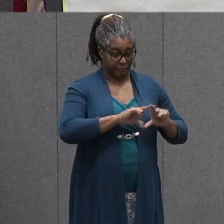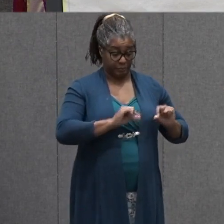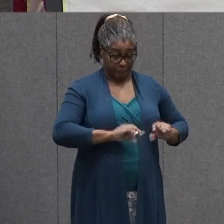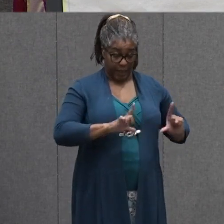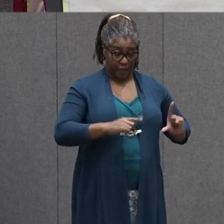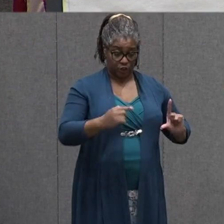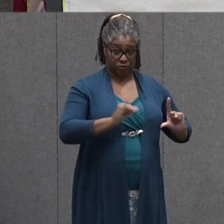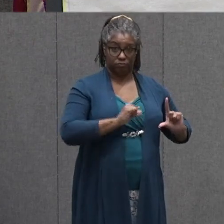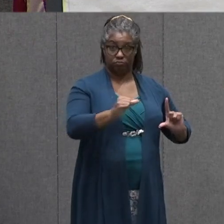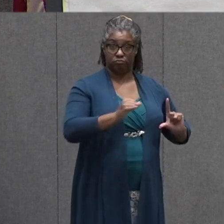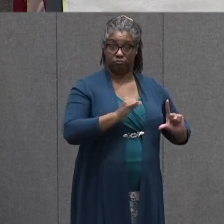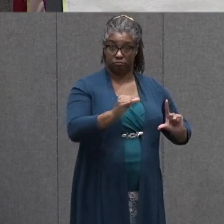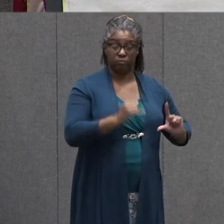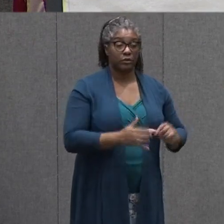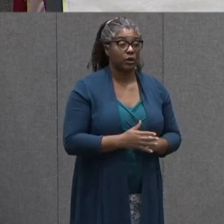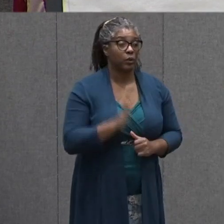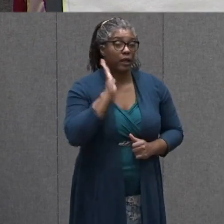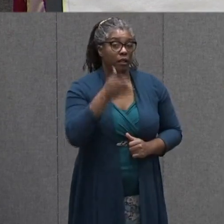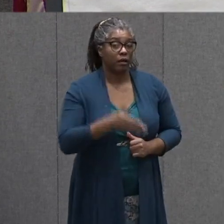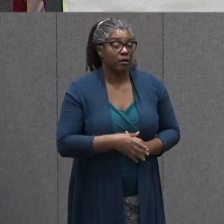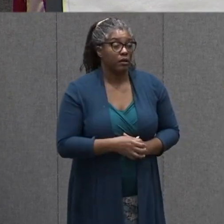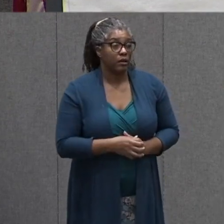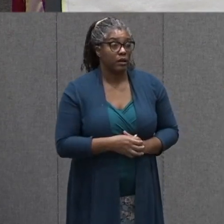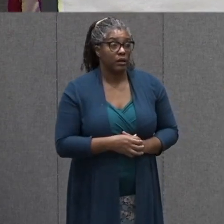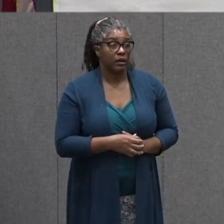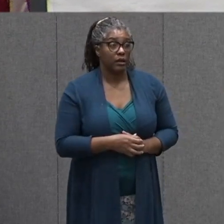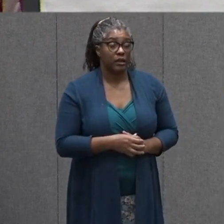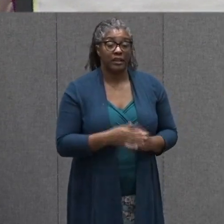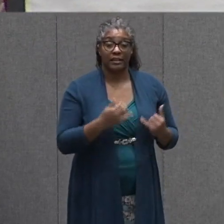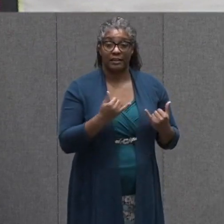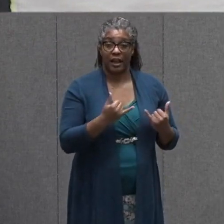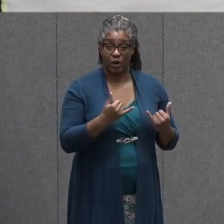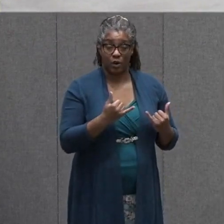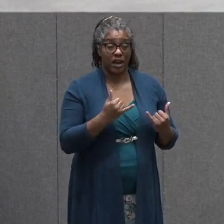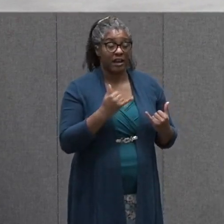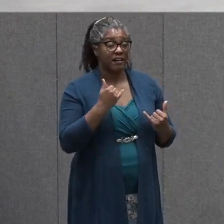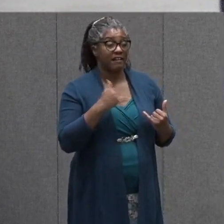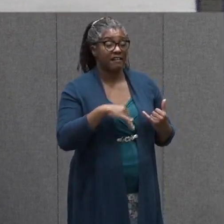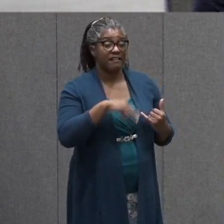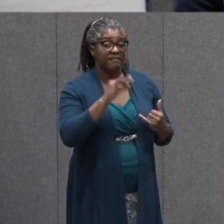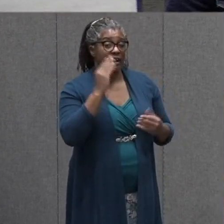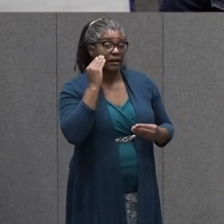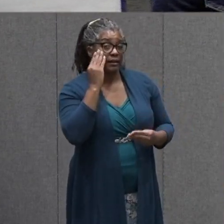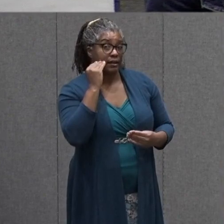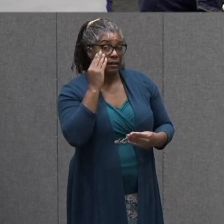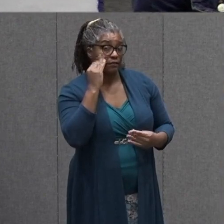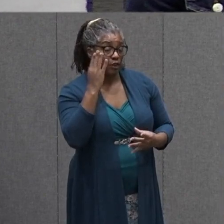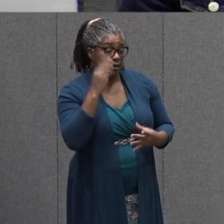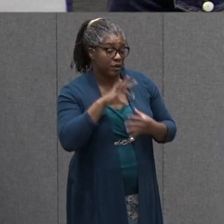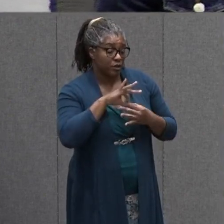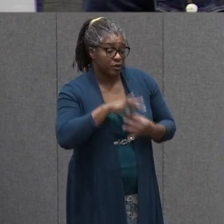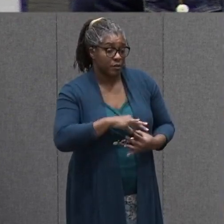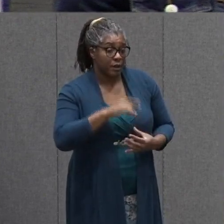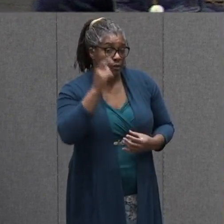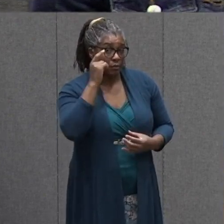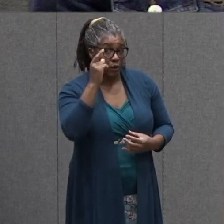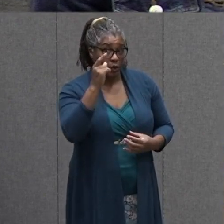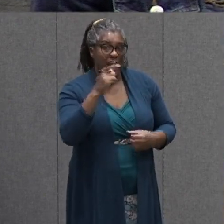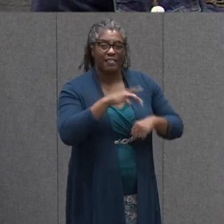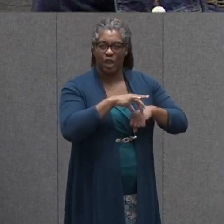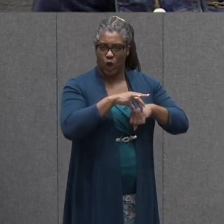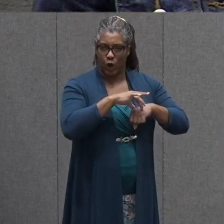you do an illustration for each of your seasons. So read your words and then draw a picture of something that